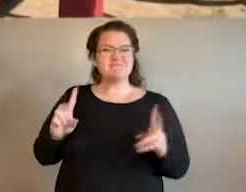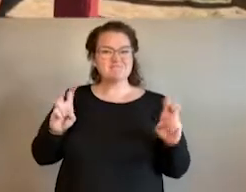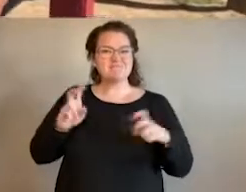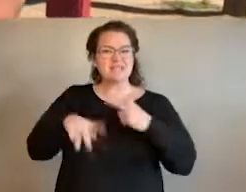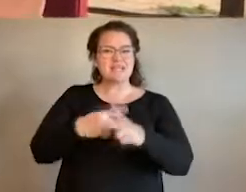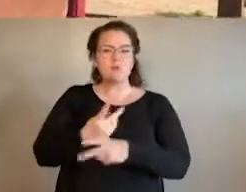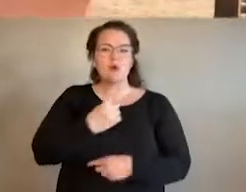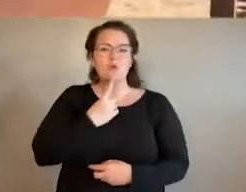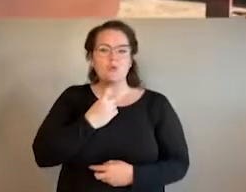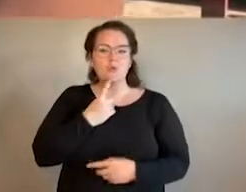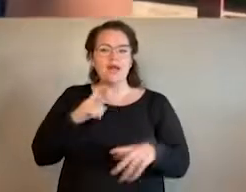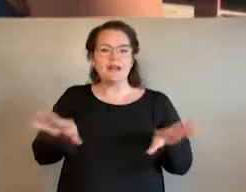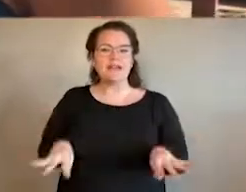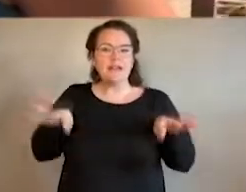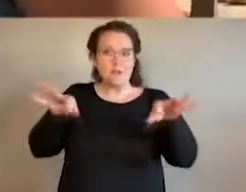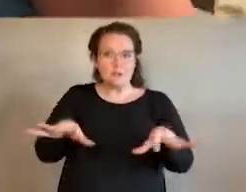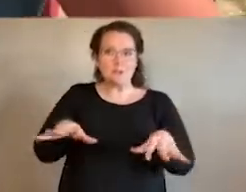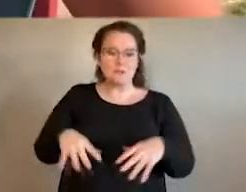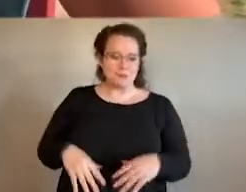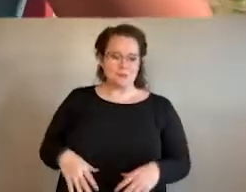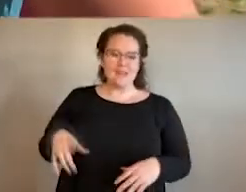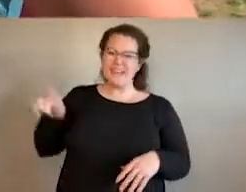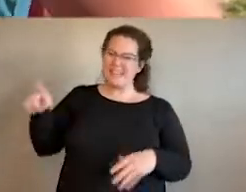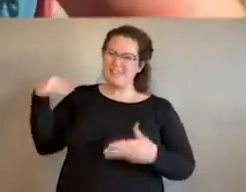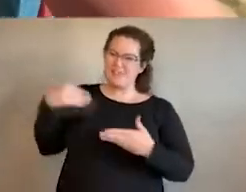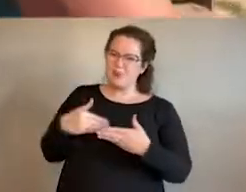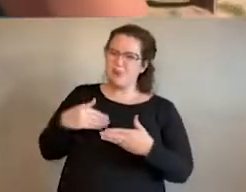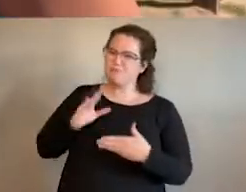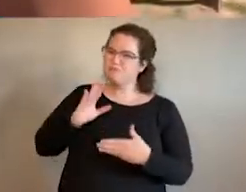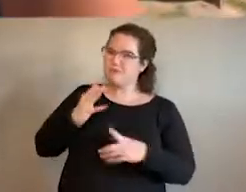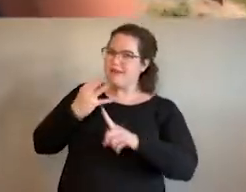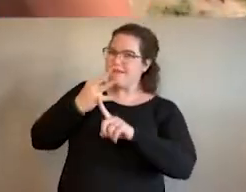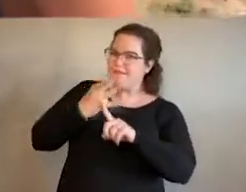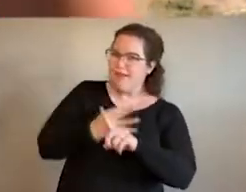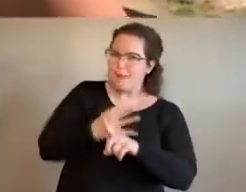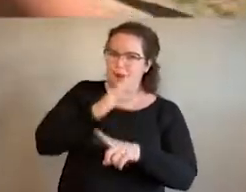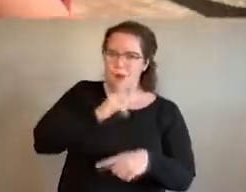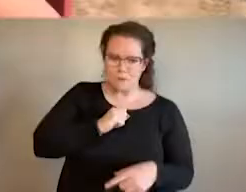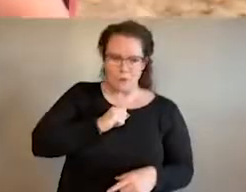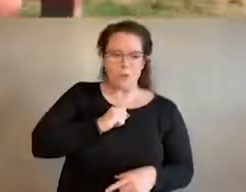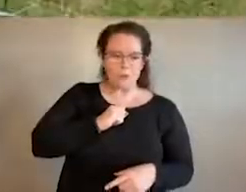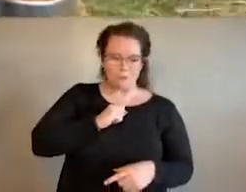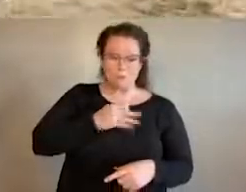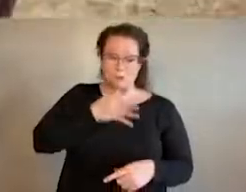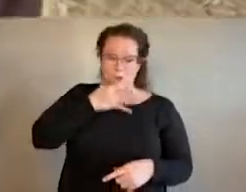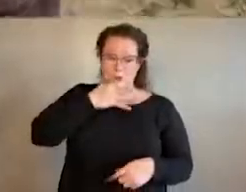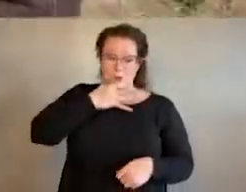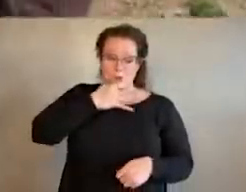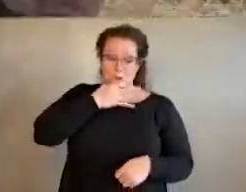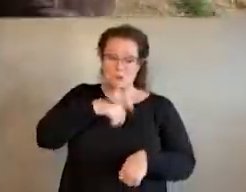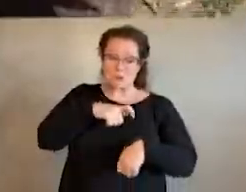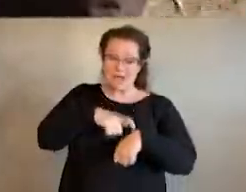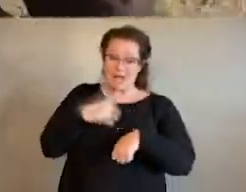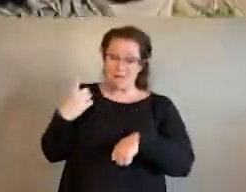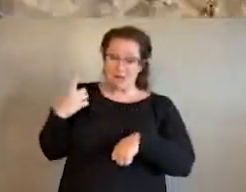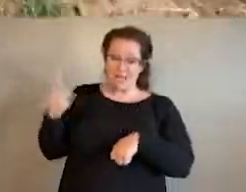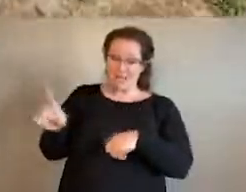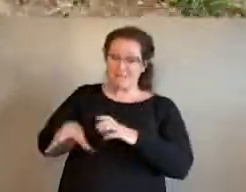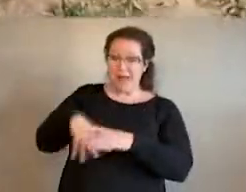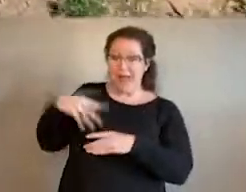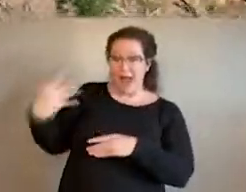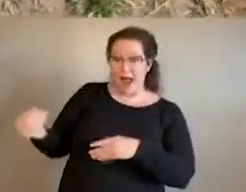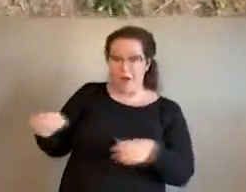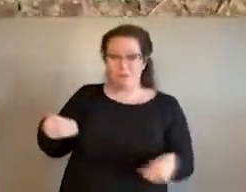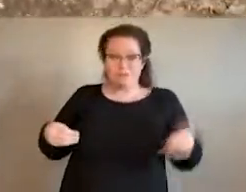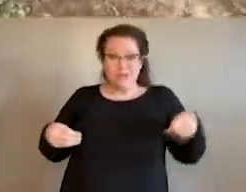right now. So he is getting, coming up on 9 months actually. So he is getting about the time where it is time for him to get out of